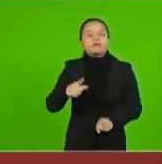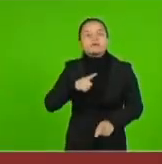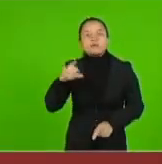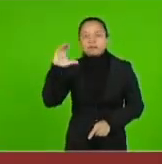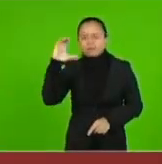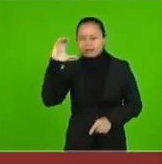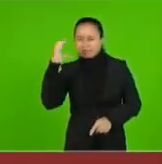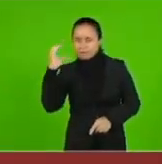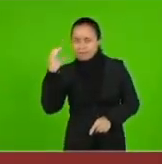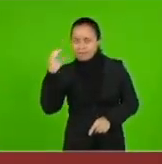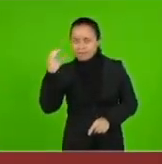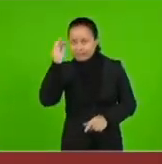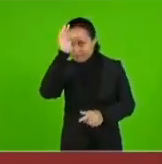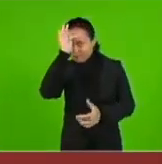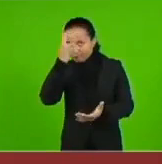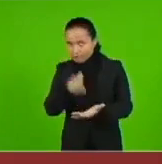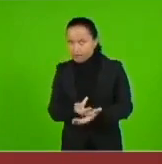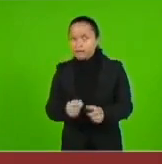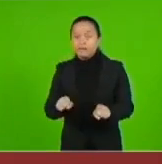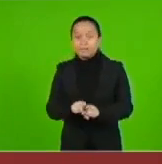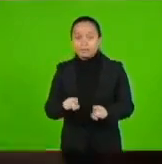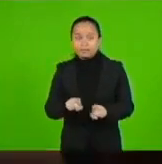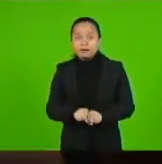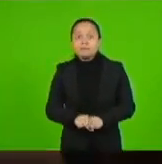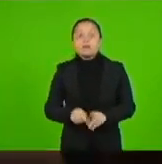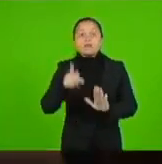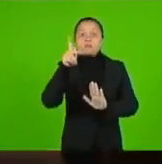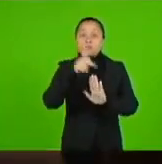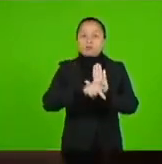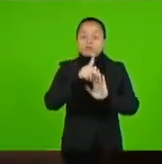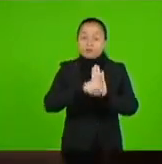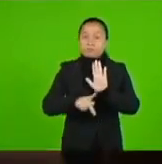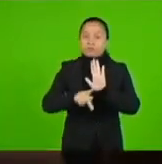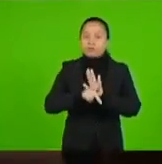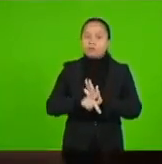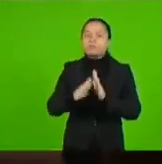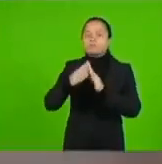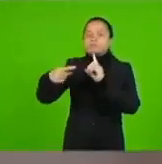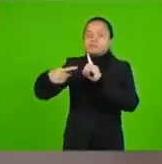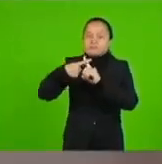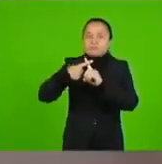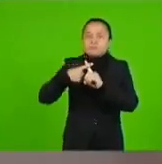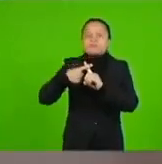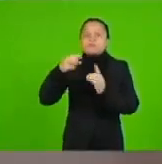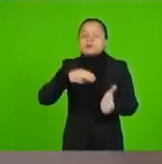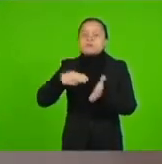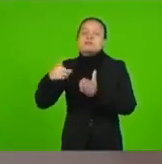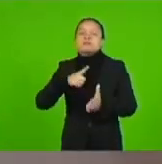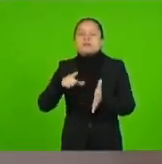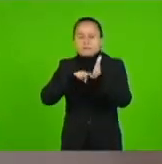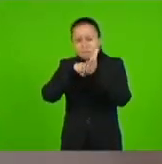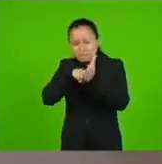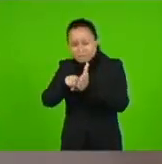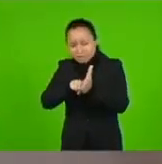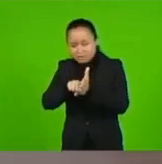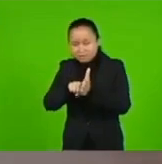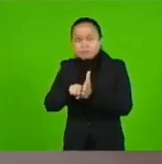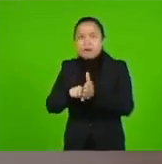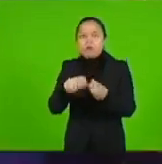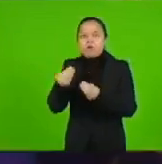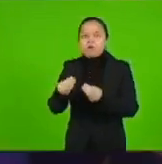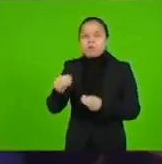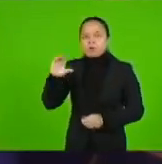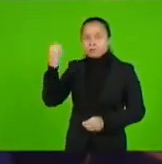Science and faith. Another important project developed by Maranatha Christian Church is the work of research regarding the